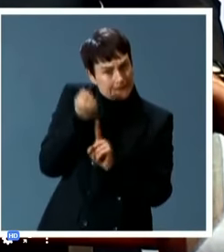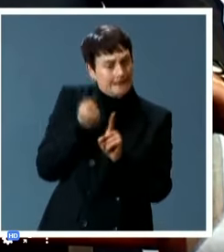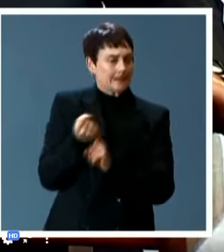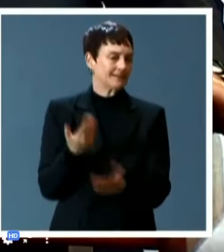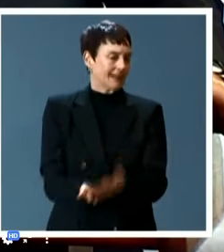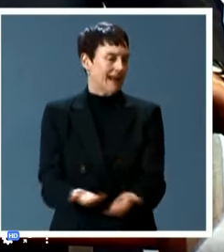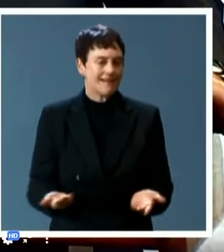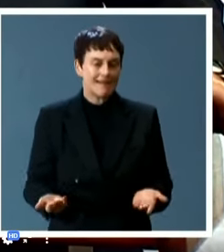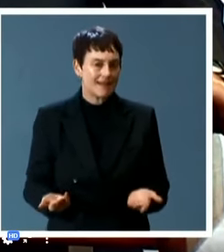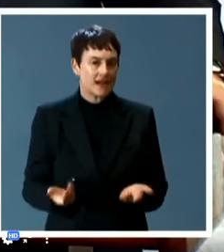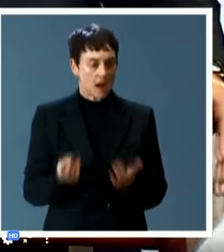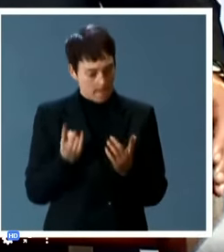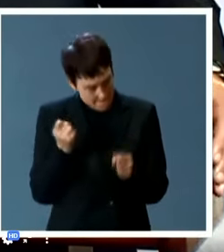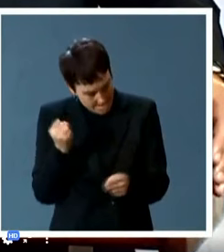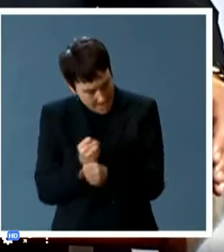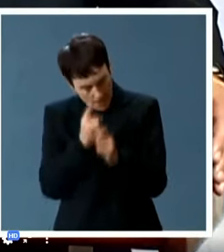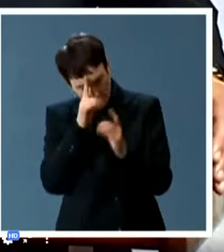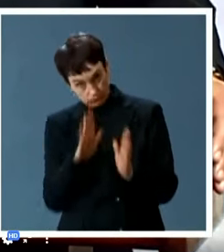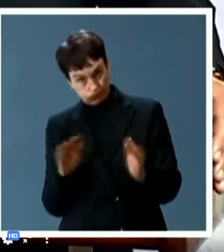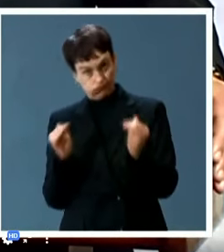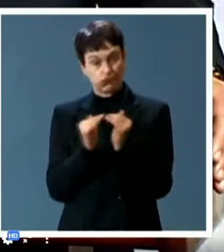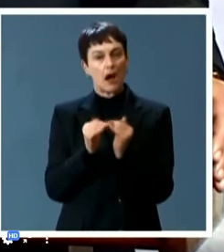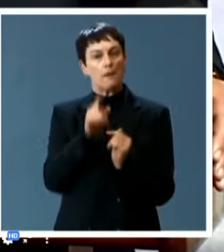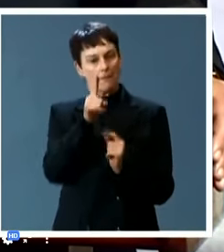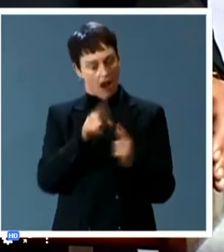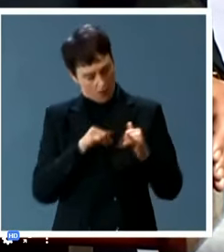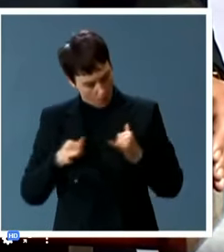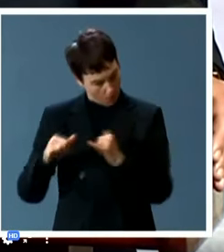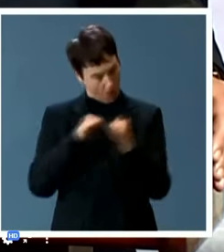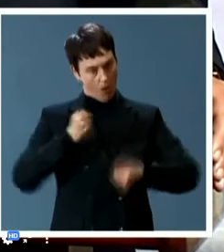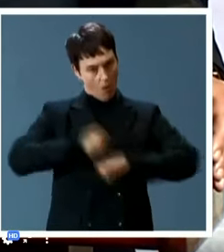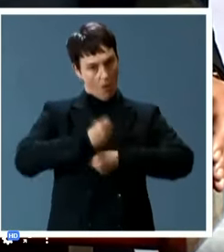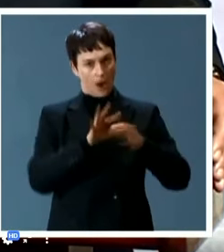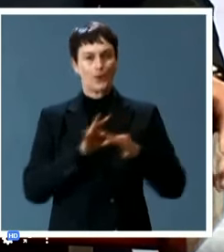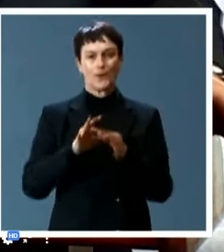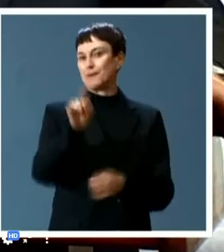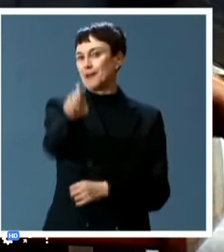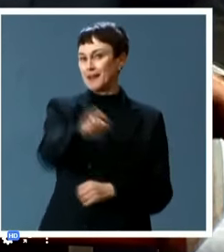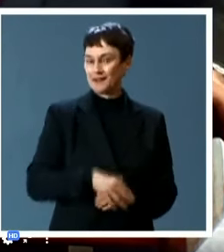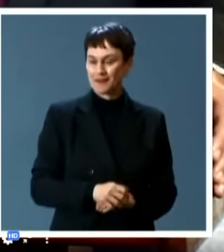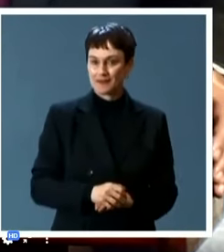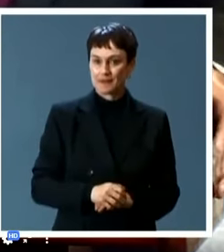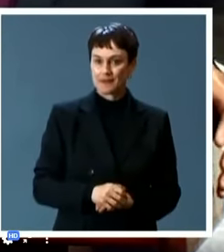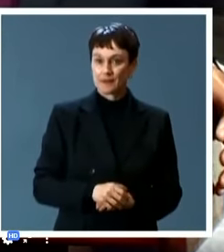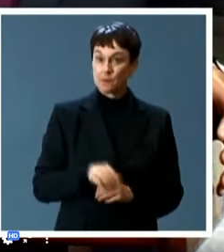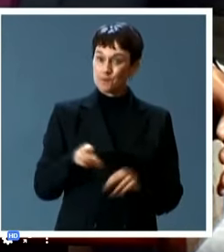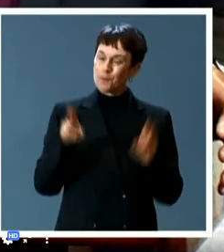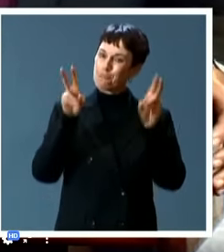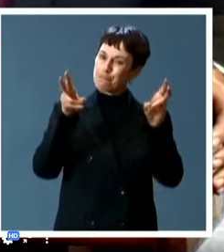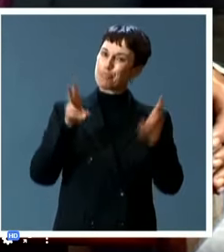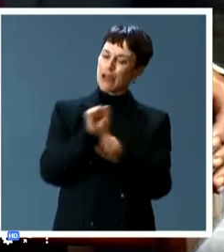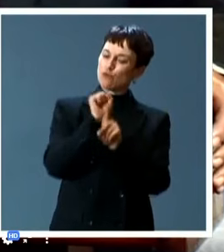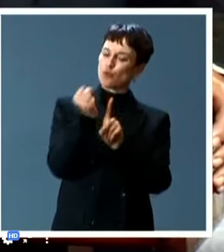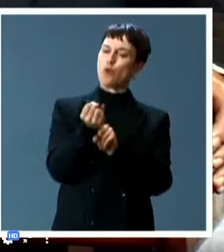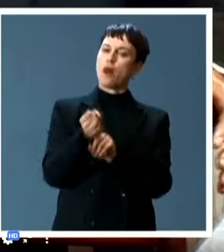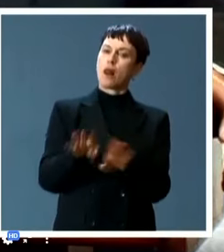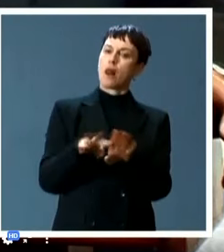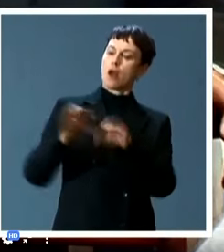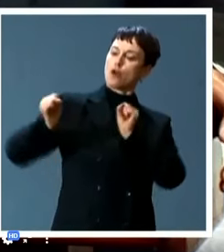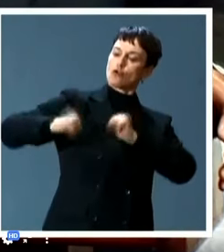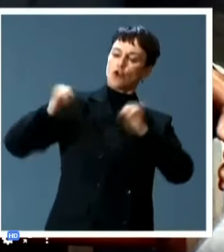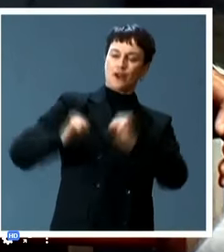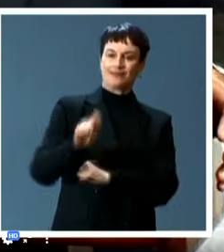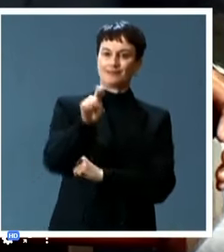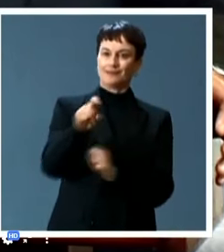precisely the failures that are being exposed and exploited by the pandemic. A new social contract within societies